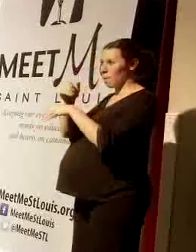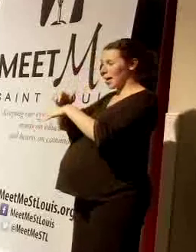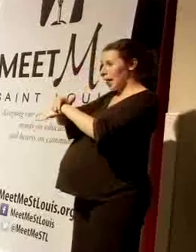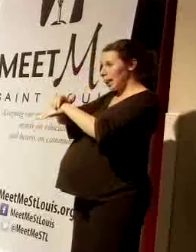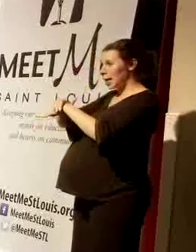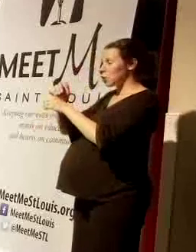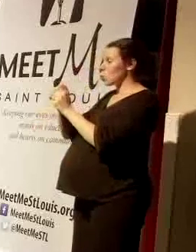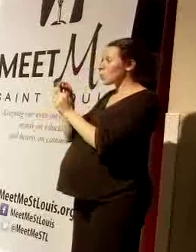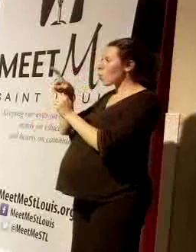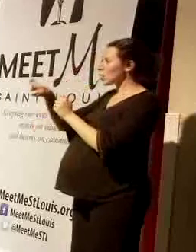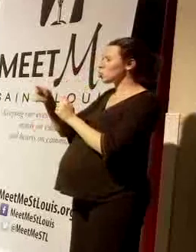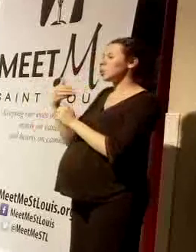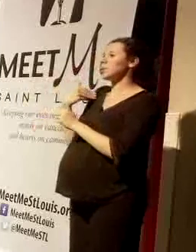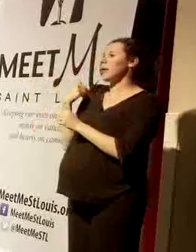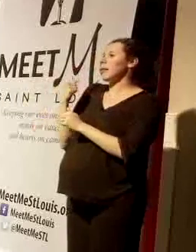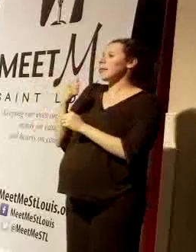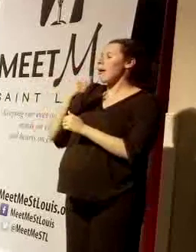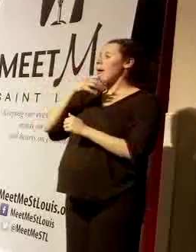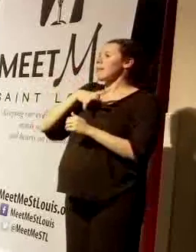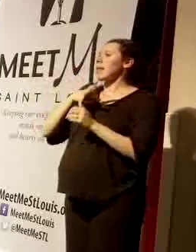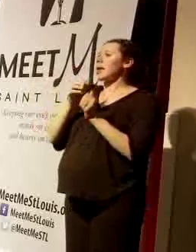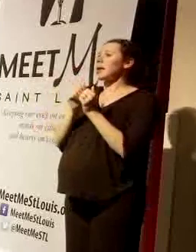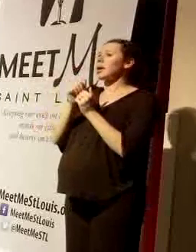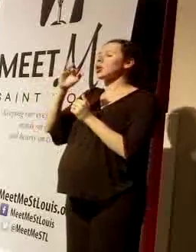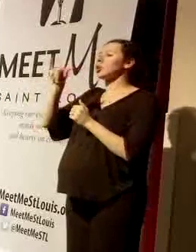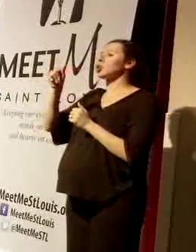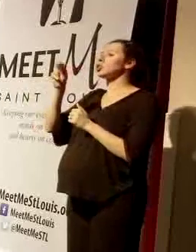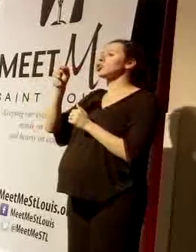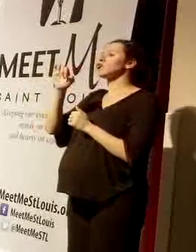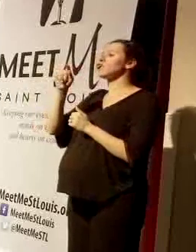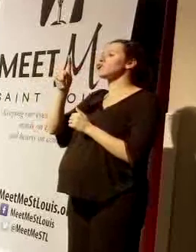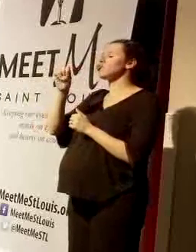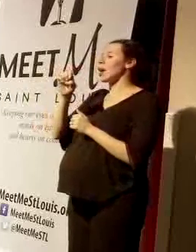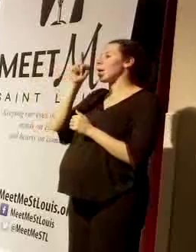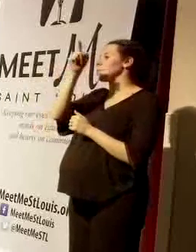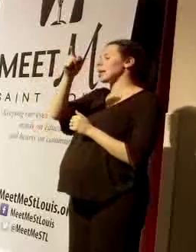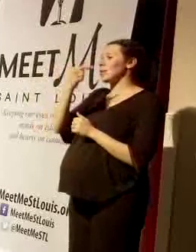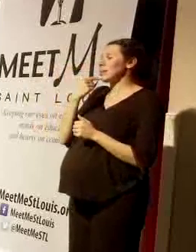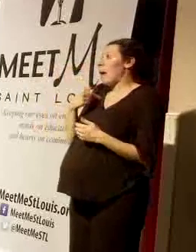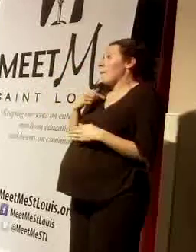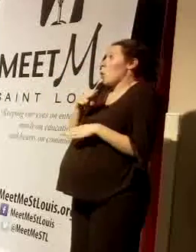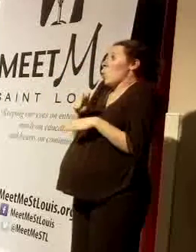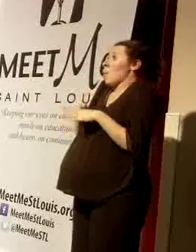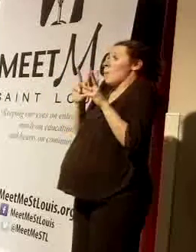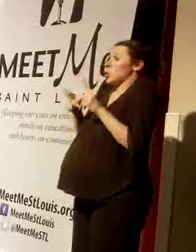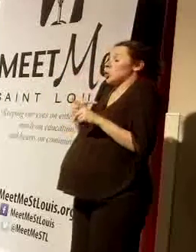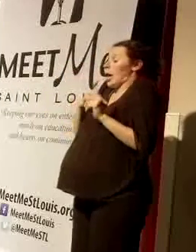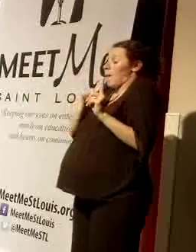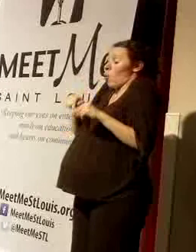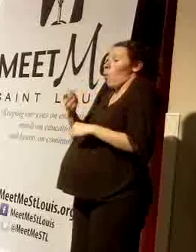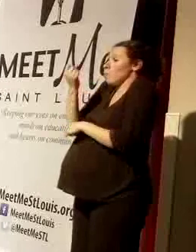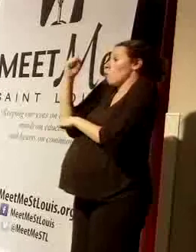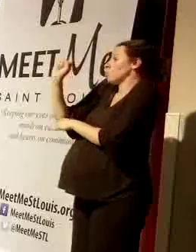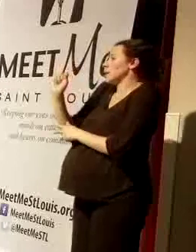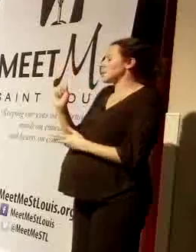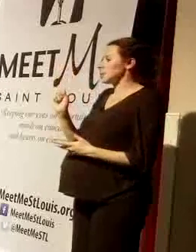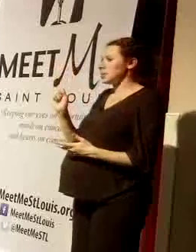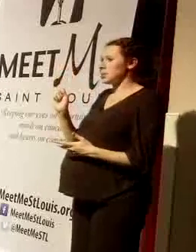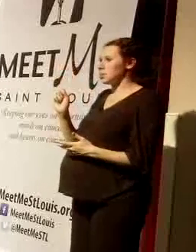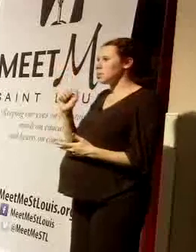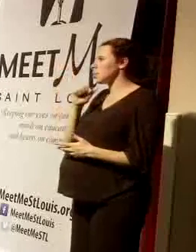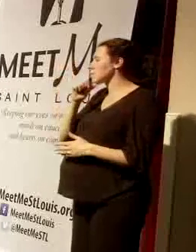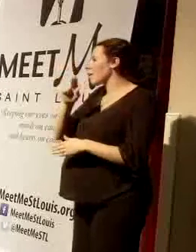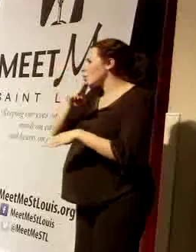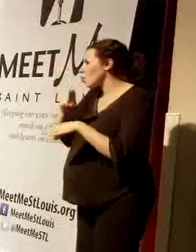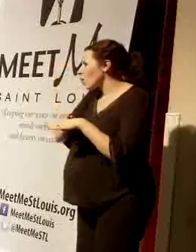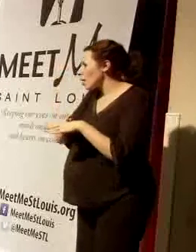with a question, the young lady, Jeanette, up top, who said she's just a regular person who's going to the protests. You're not a regular person